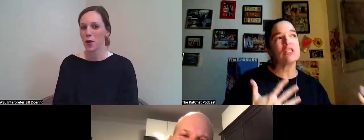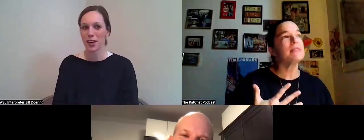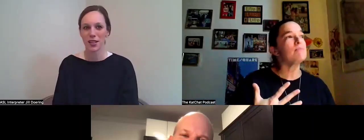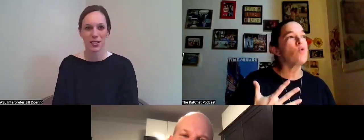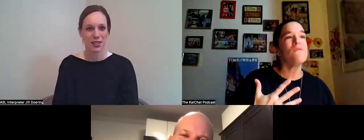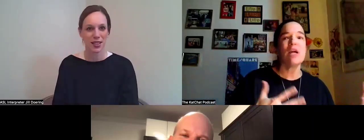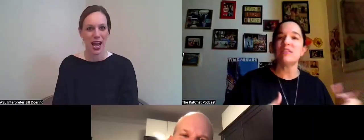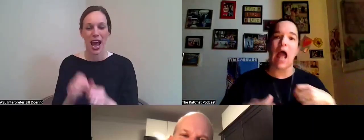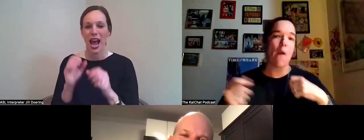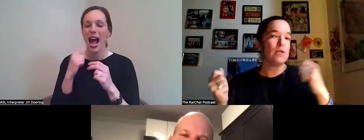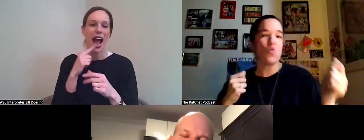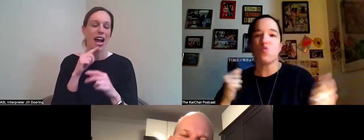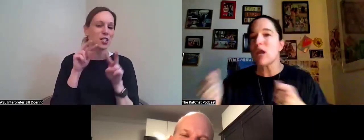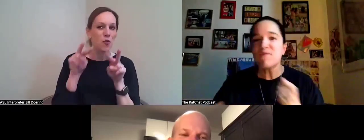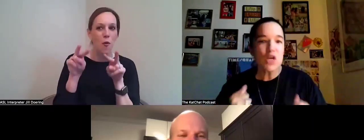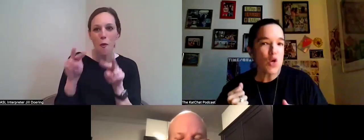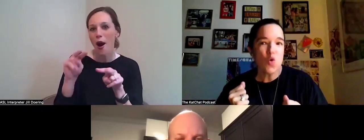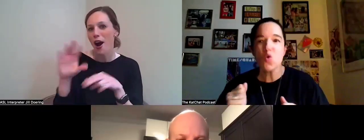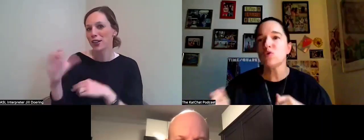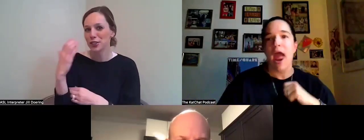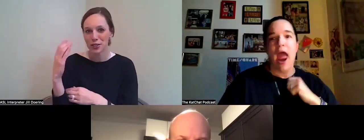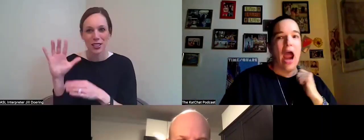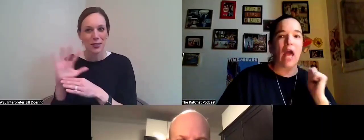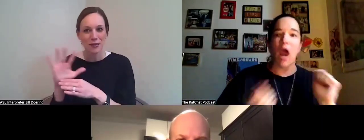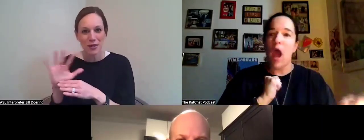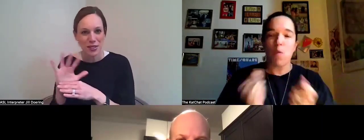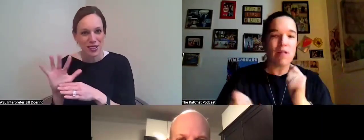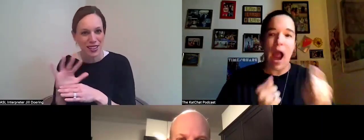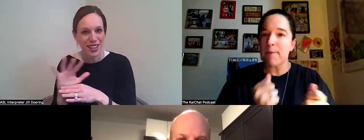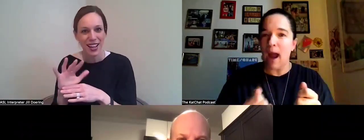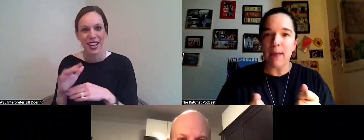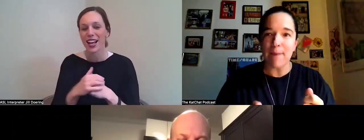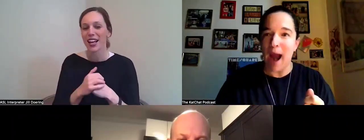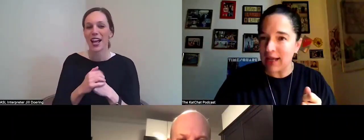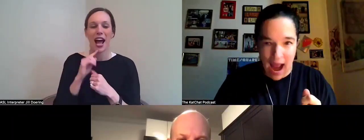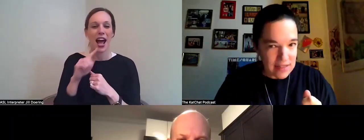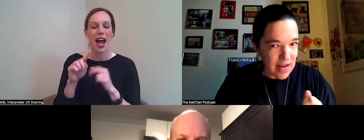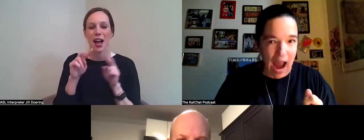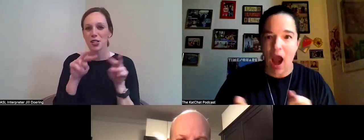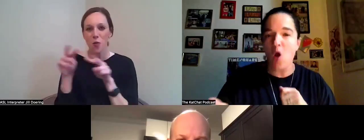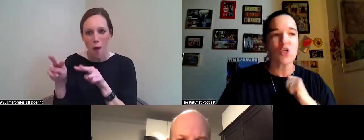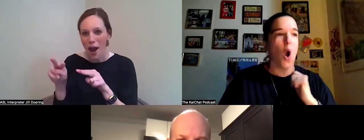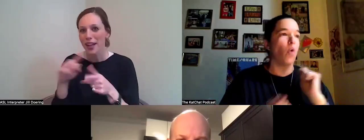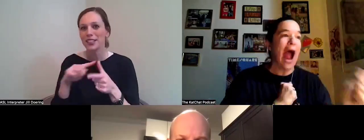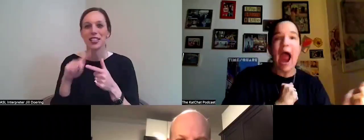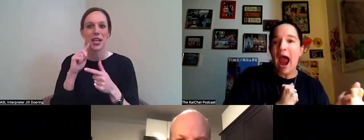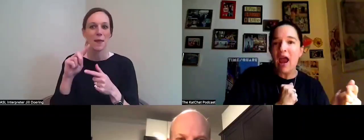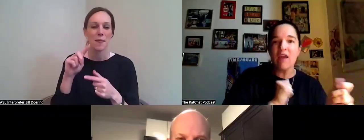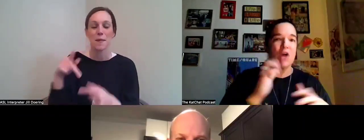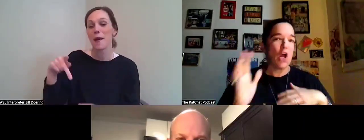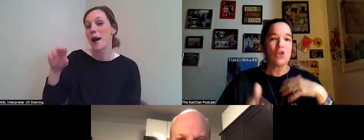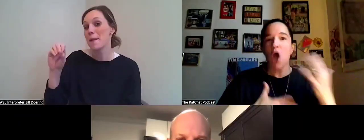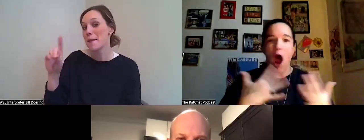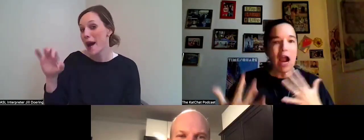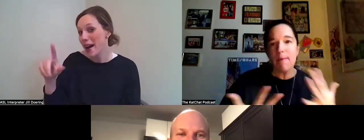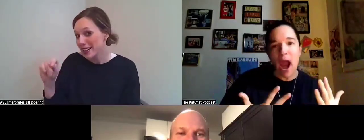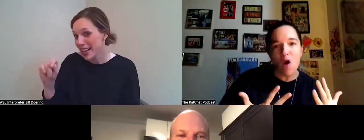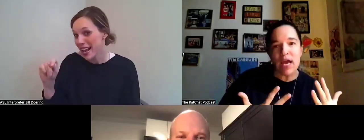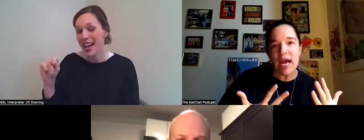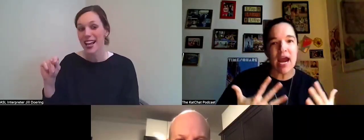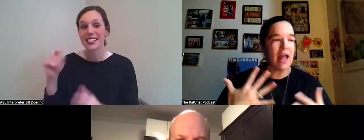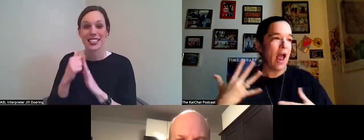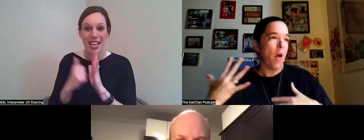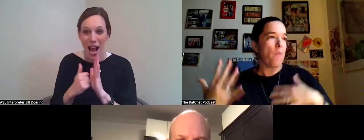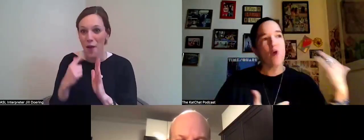watch Christmas movies, and I was real blues, and I will hop on my podcast account, go live, talk